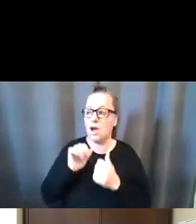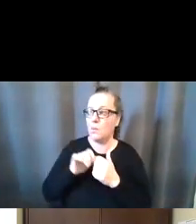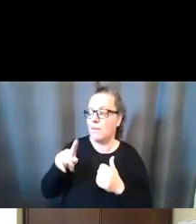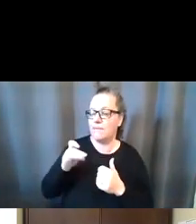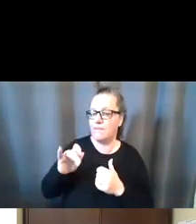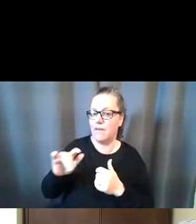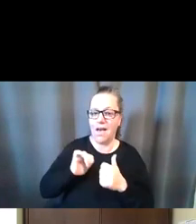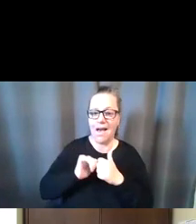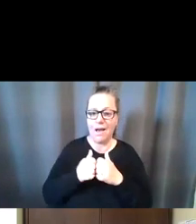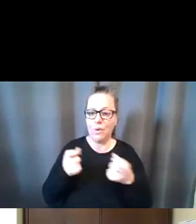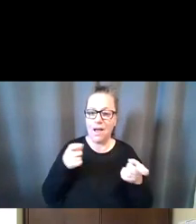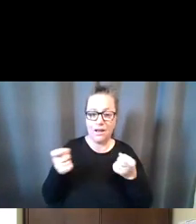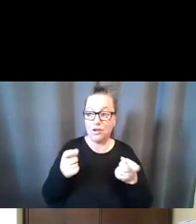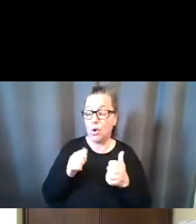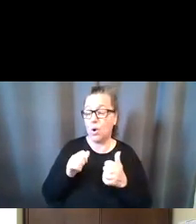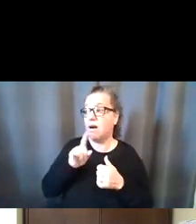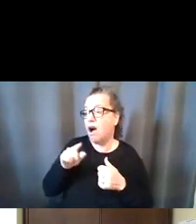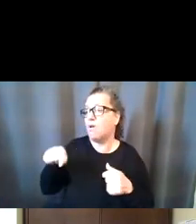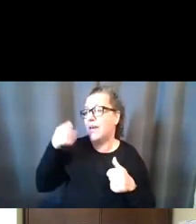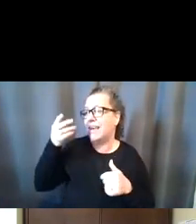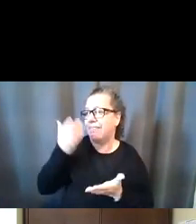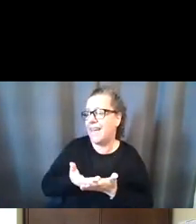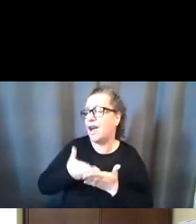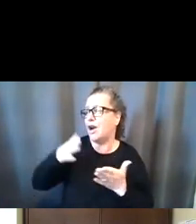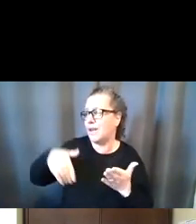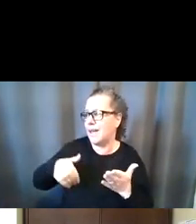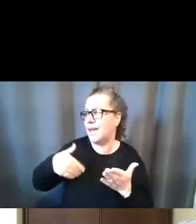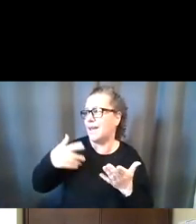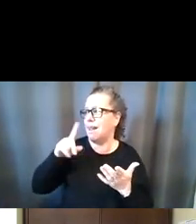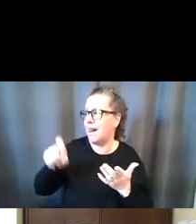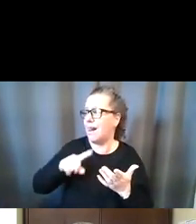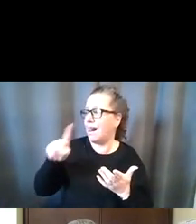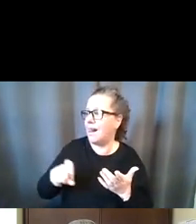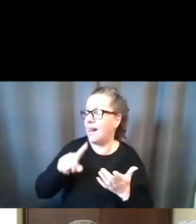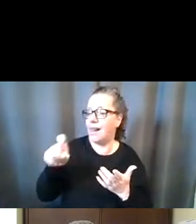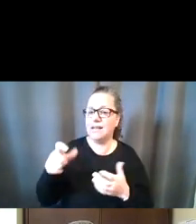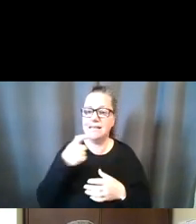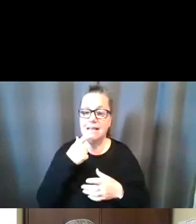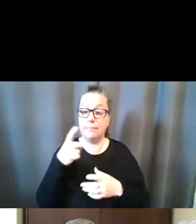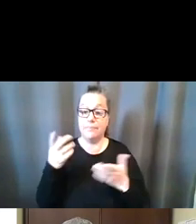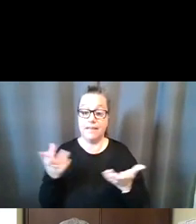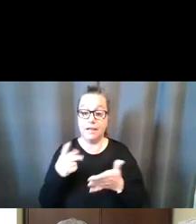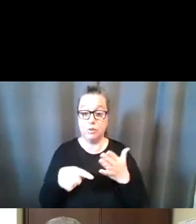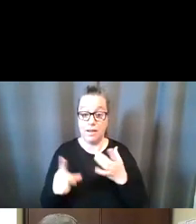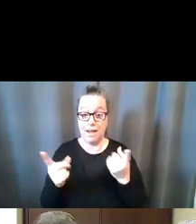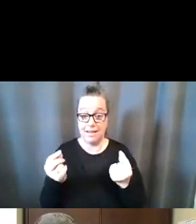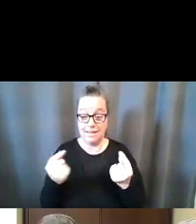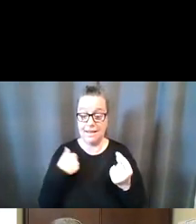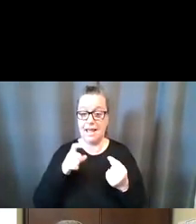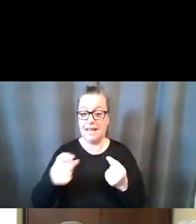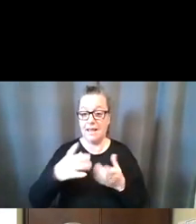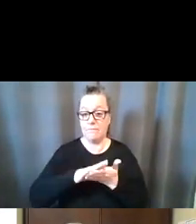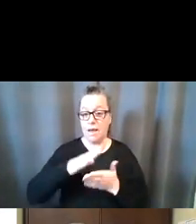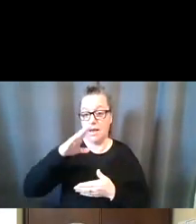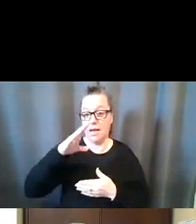I control the are we there yet? Are we there yet? Are we there yet? And he said, here's what I did, Tim. I gave my boys